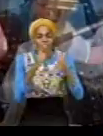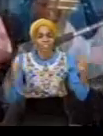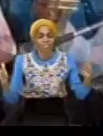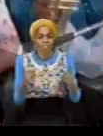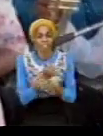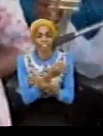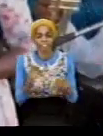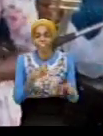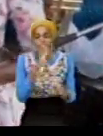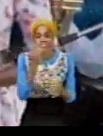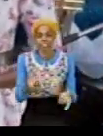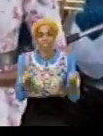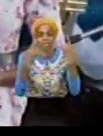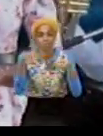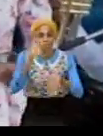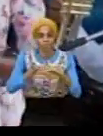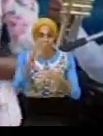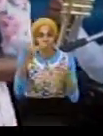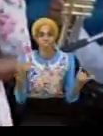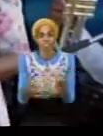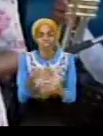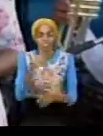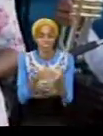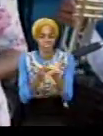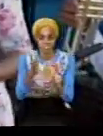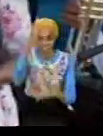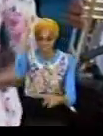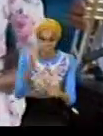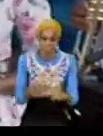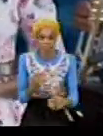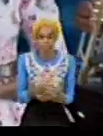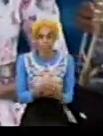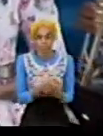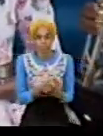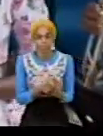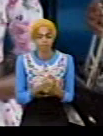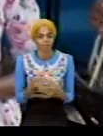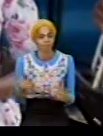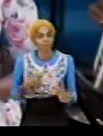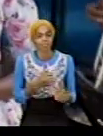Upon you today in Jesus' name. Amen. We are going to the UK now.